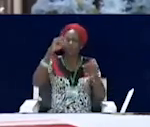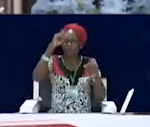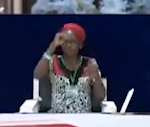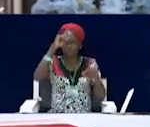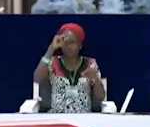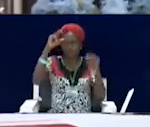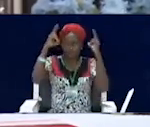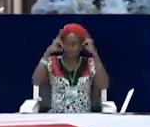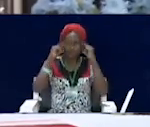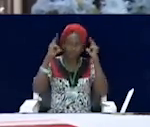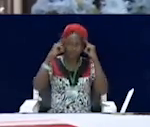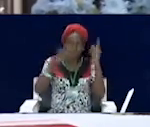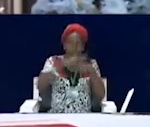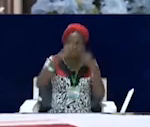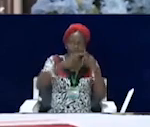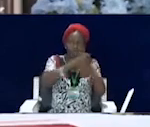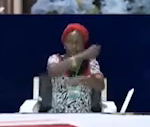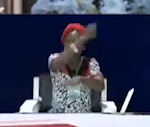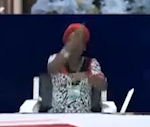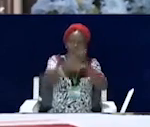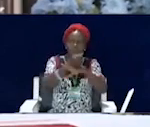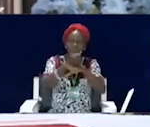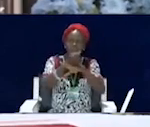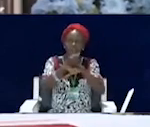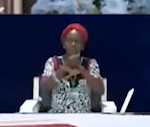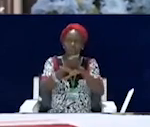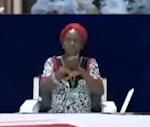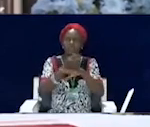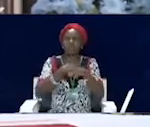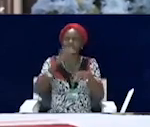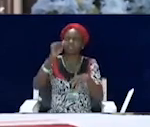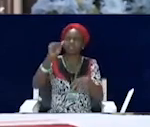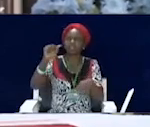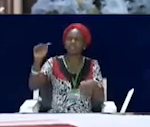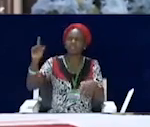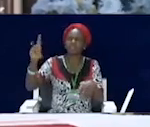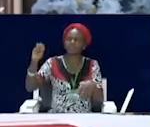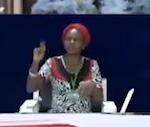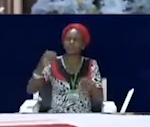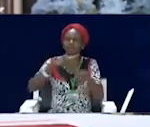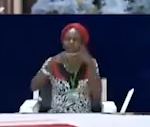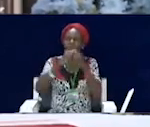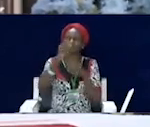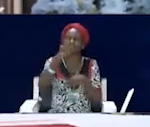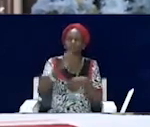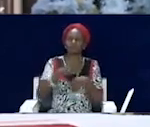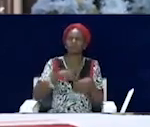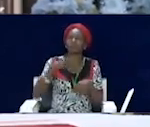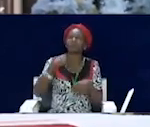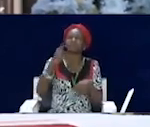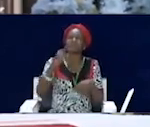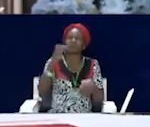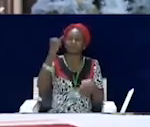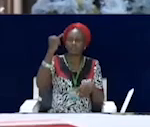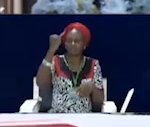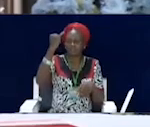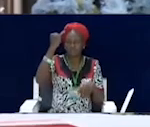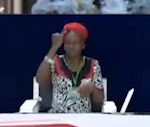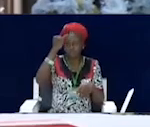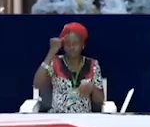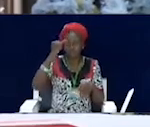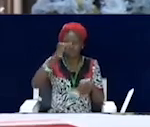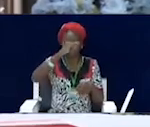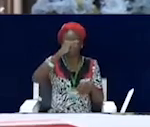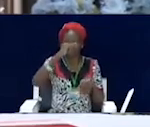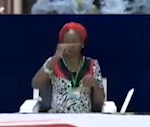hilltop. Aaron and Hur went with him. And he told Joshua to be fighting in